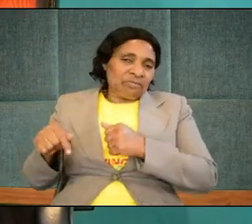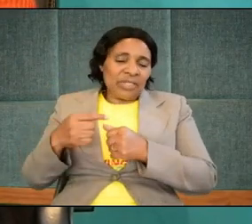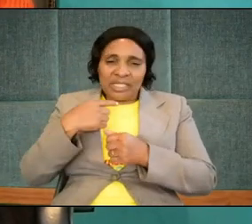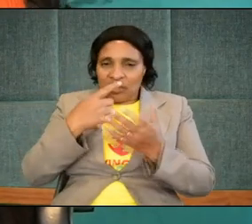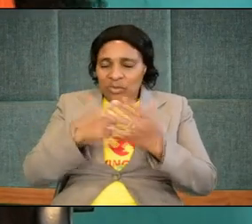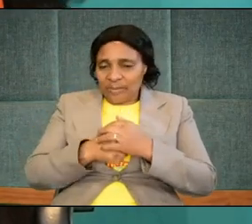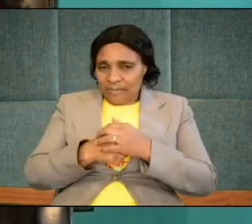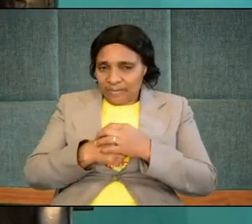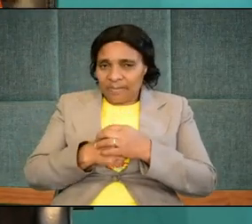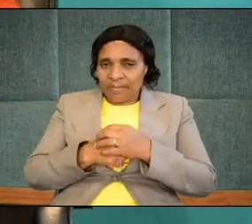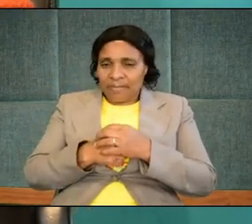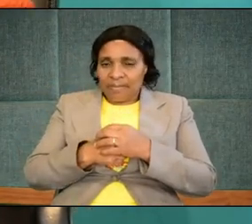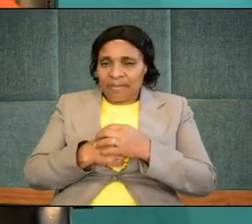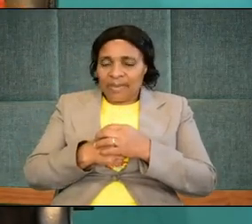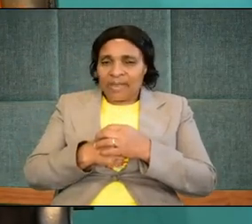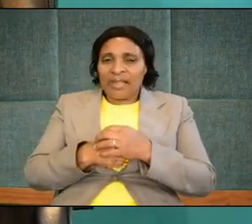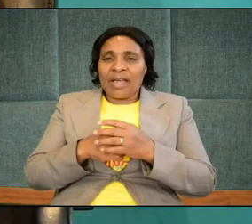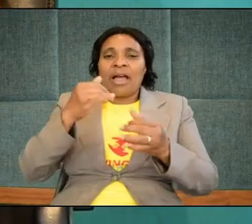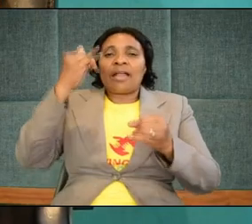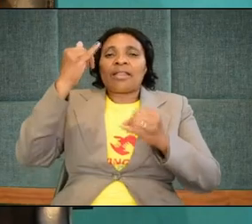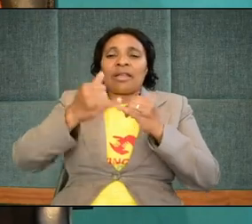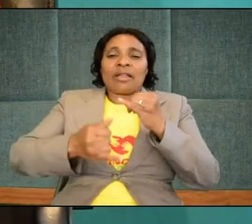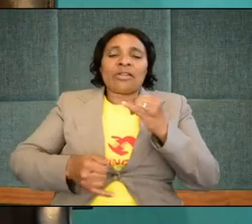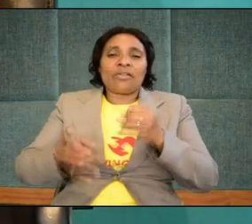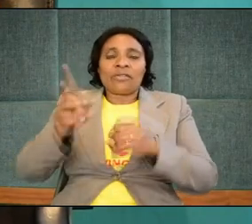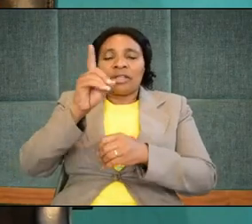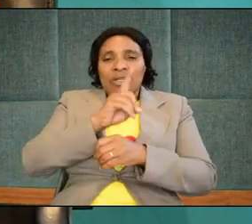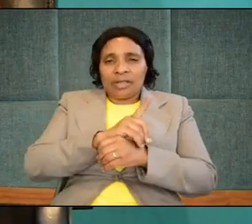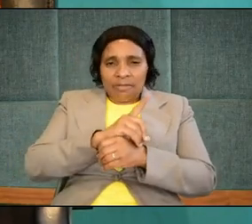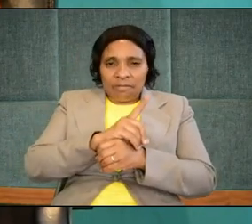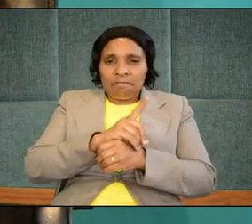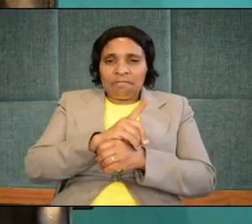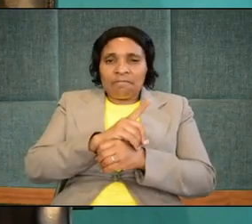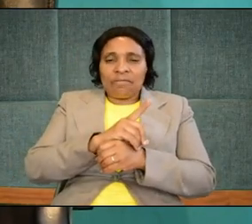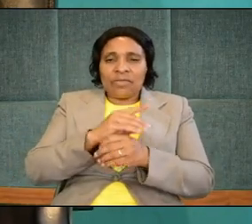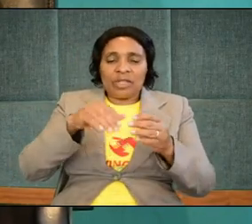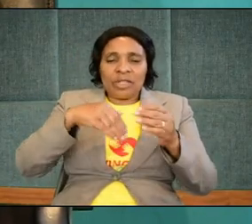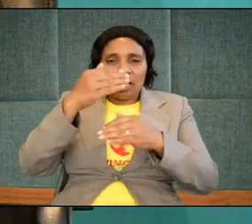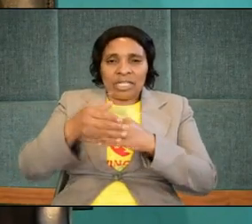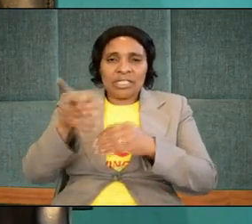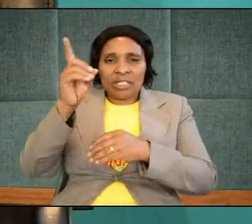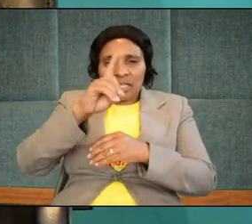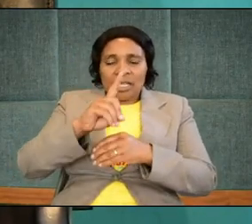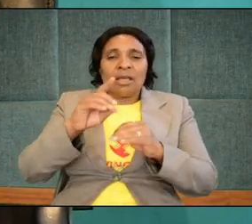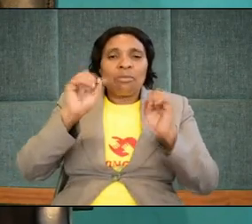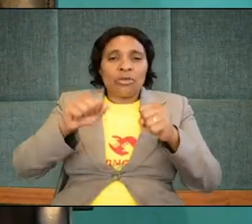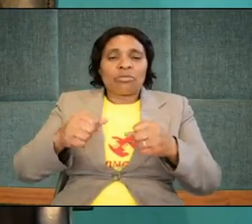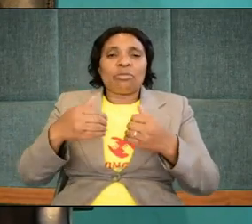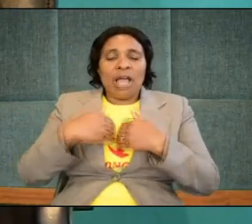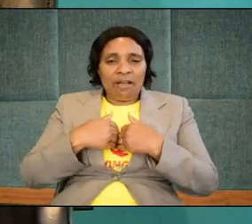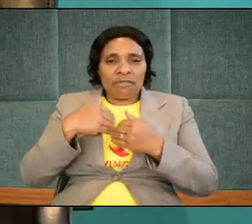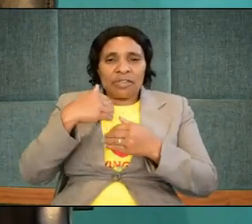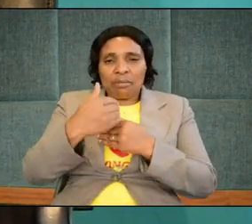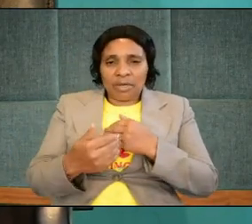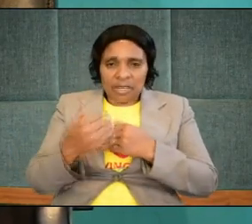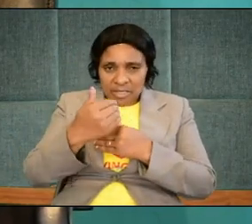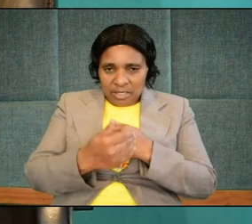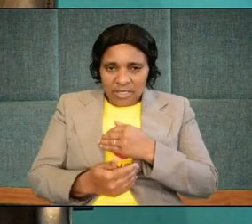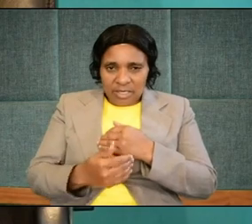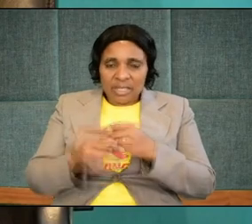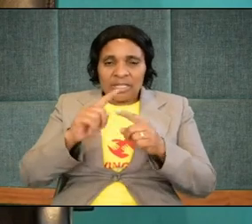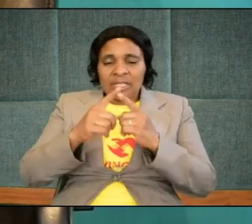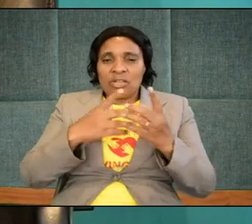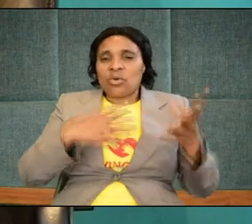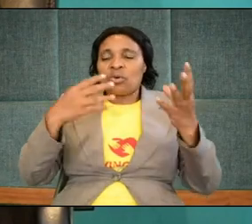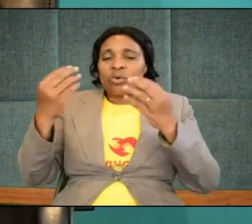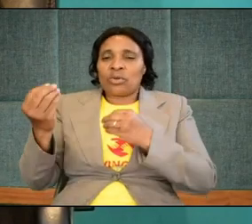that at the end of the day, like by the next day, they're going to have bread. And he went and